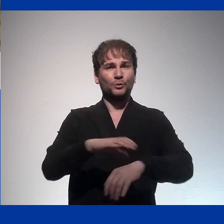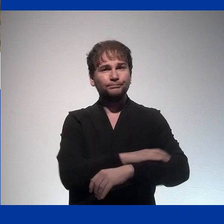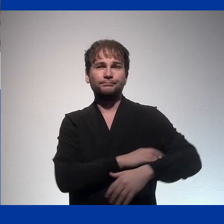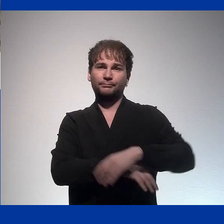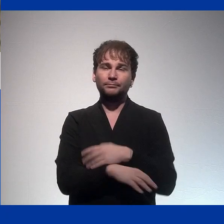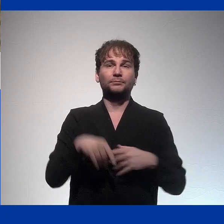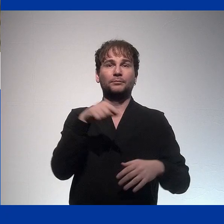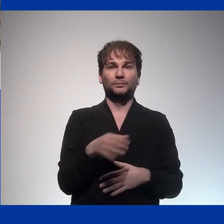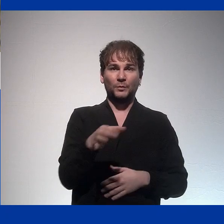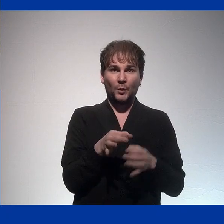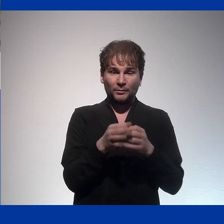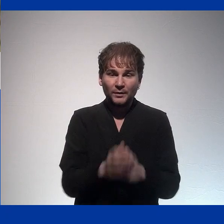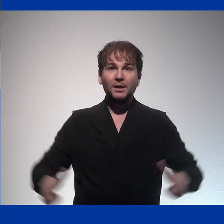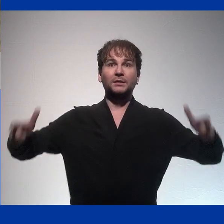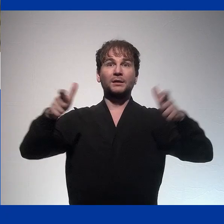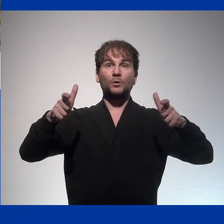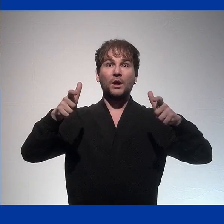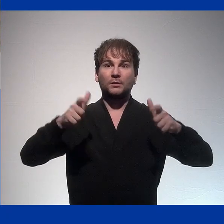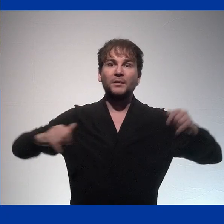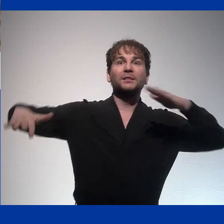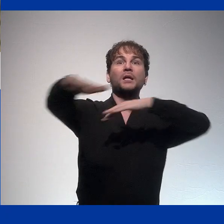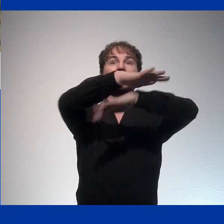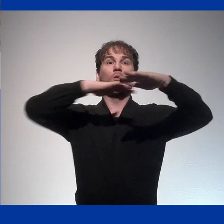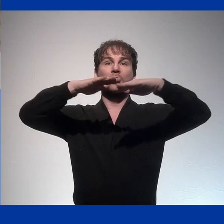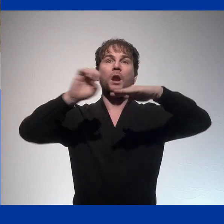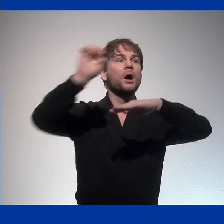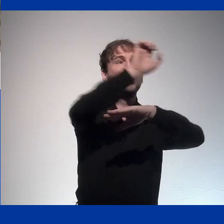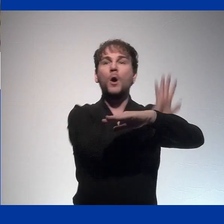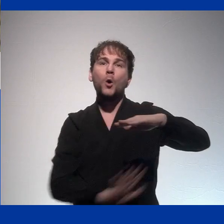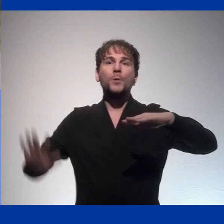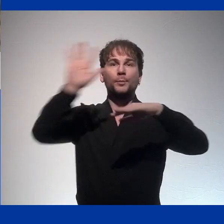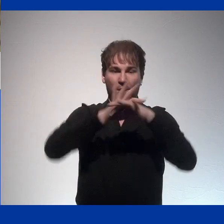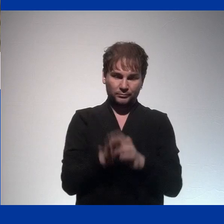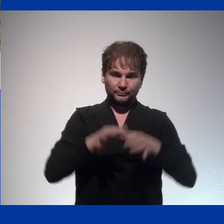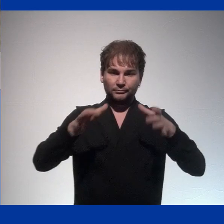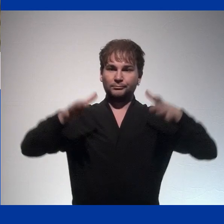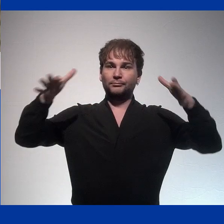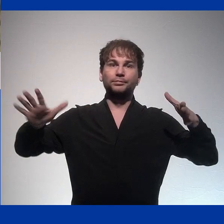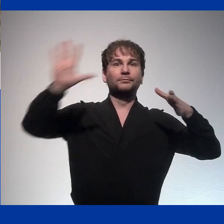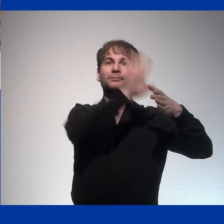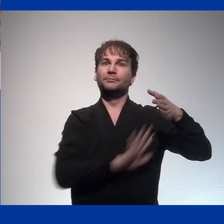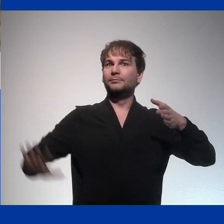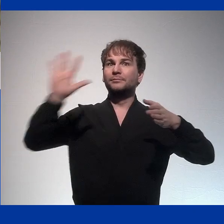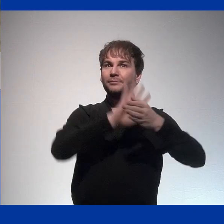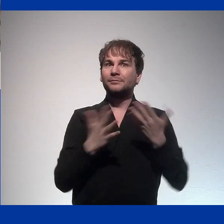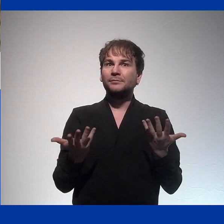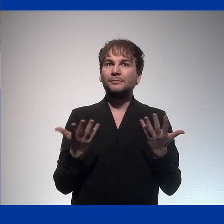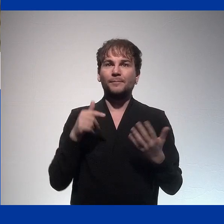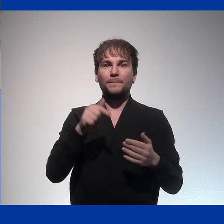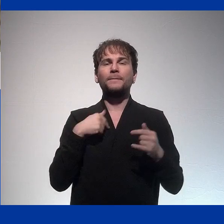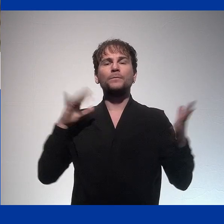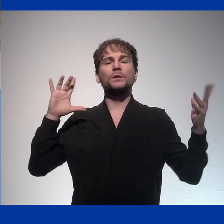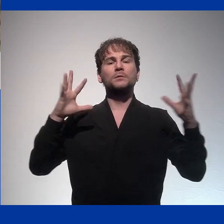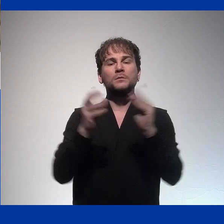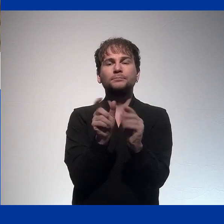To conclude, I was really happy that while we were listening about the